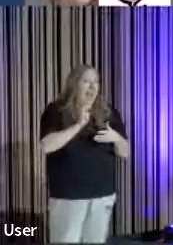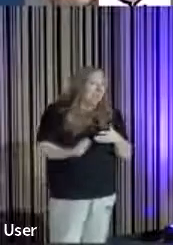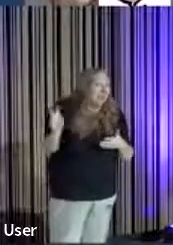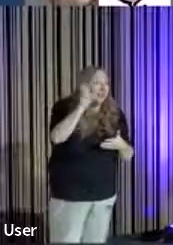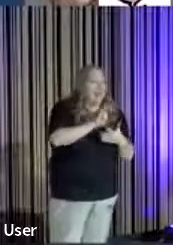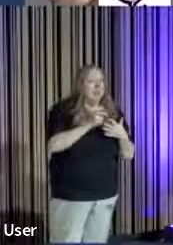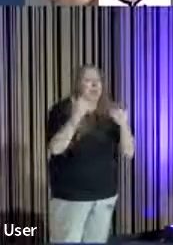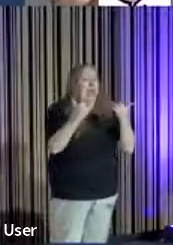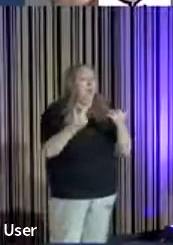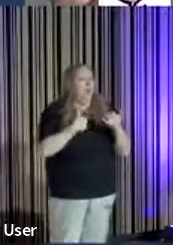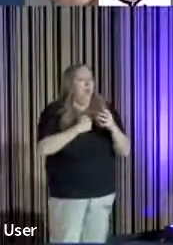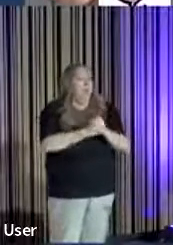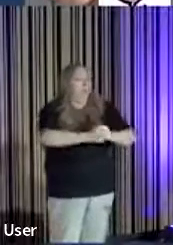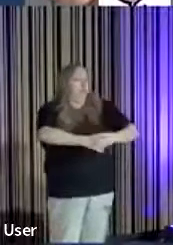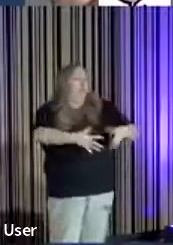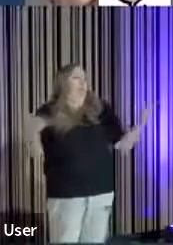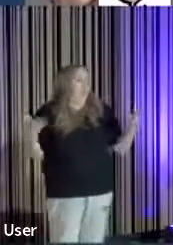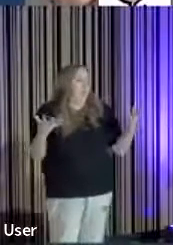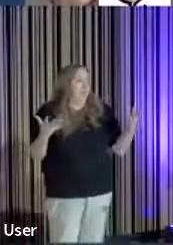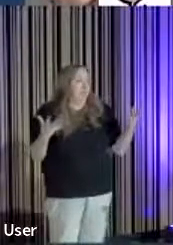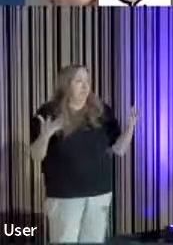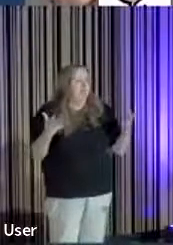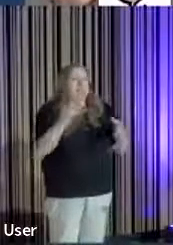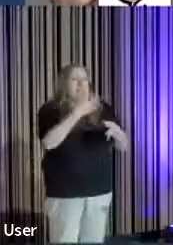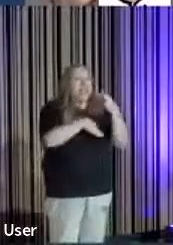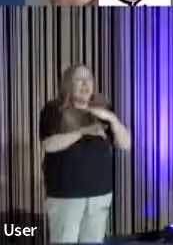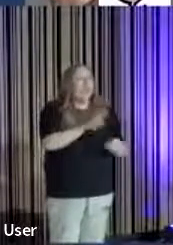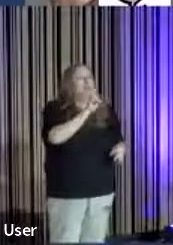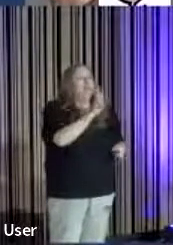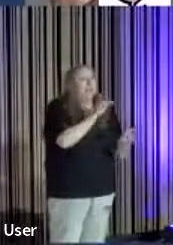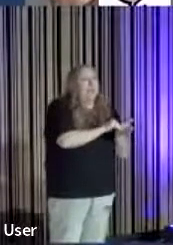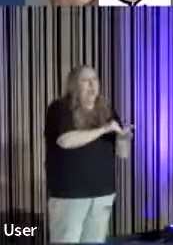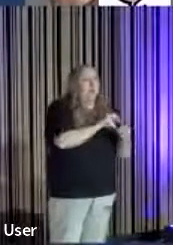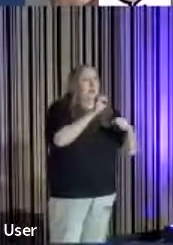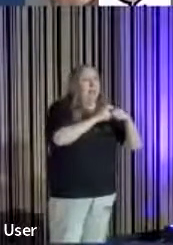that are phenomenal. Instead of 2,000 virus genomes, we